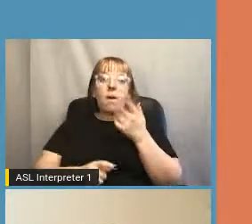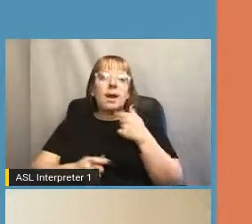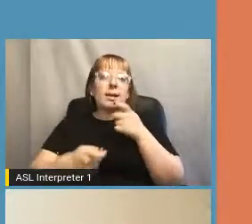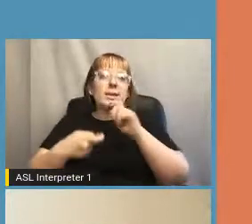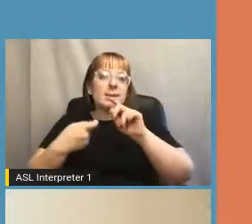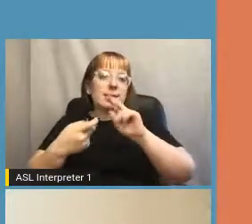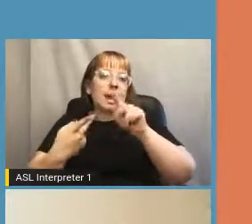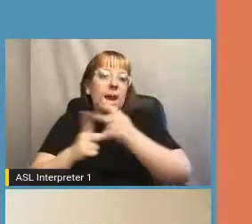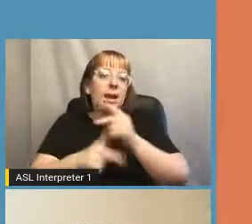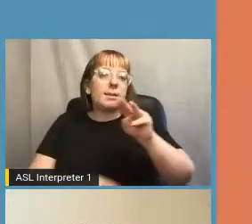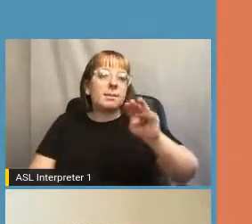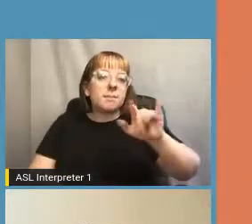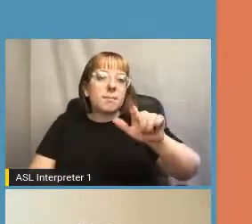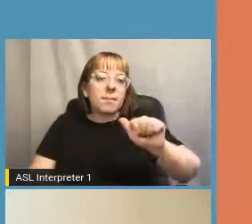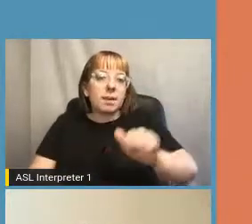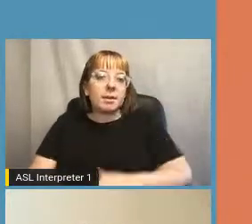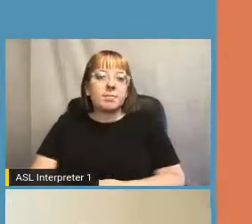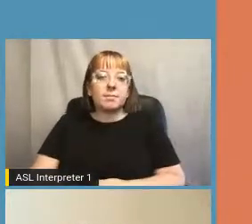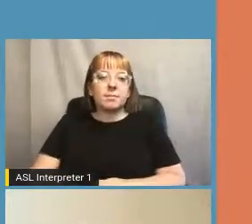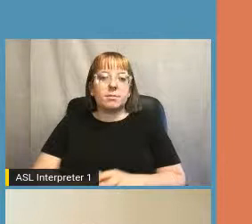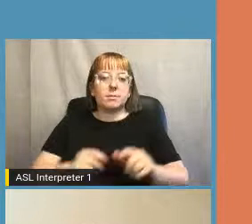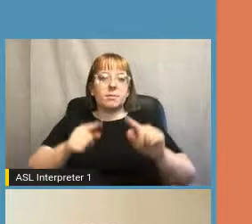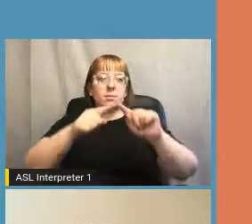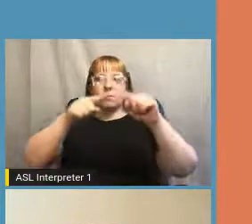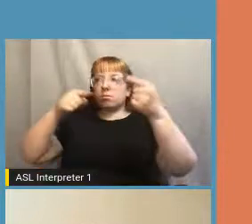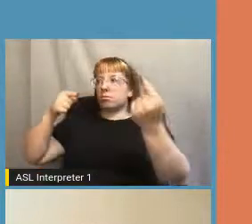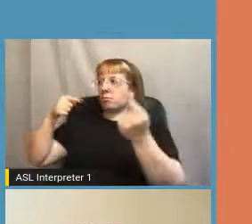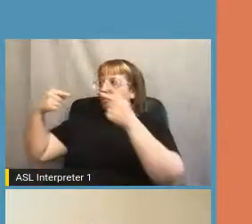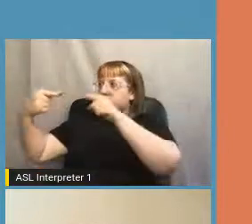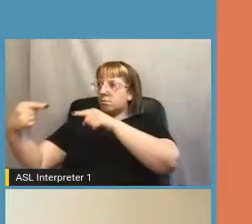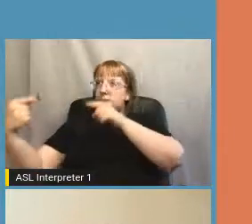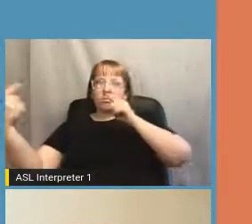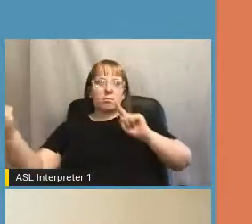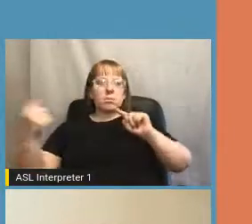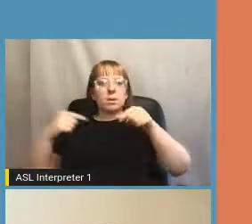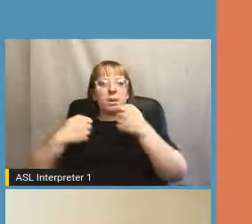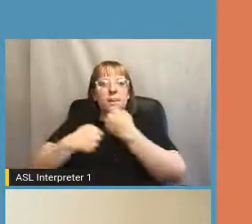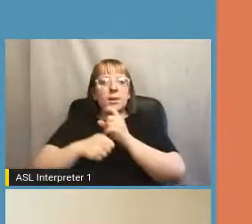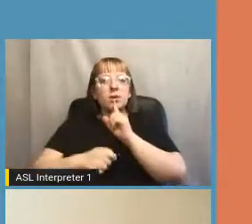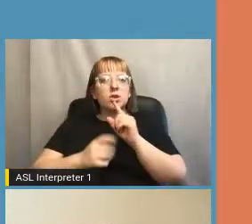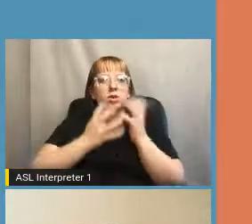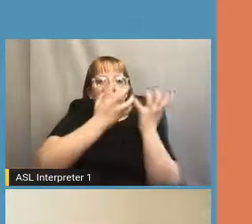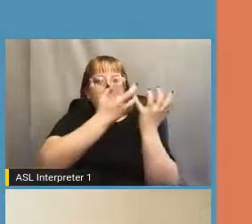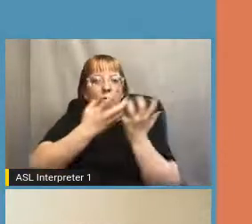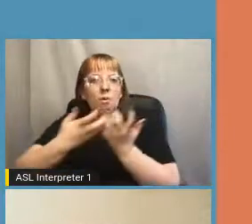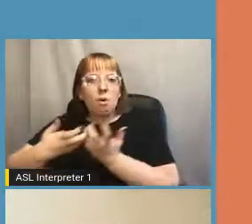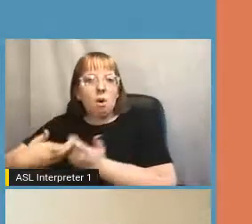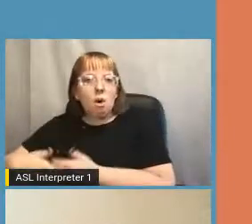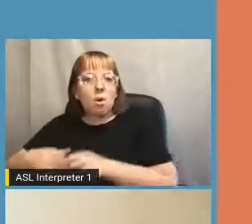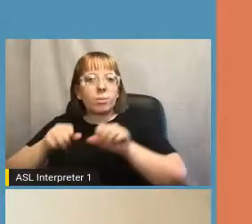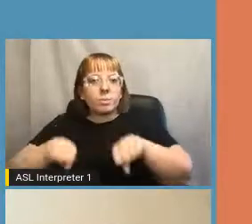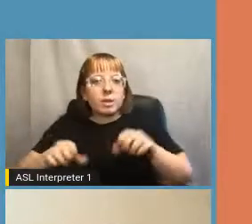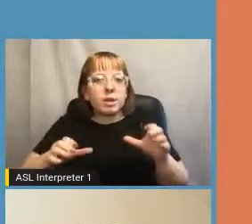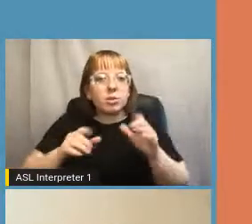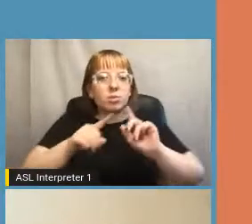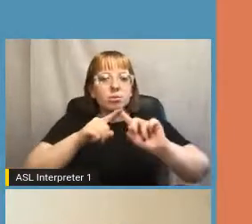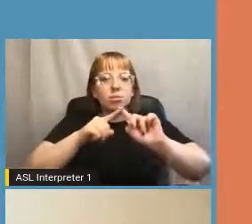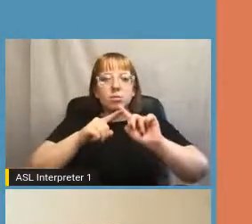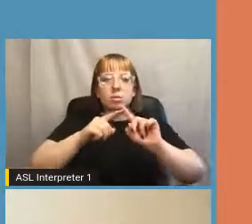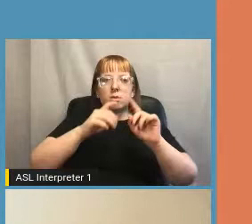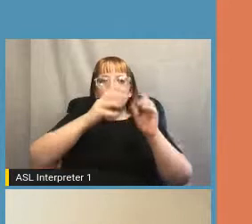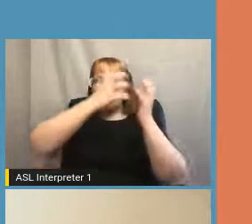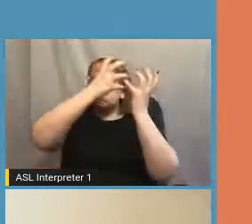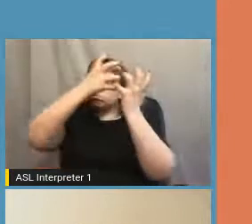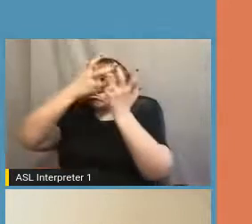where I was thinking about the juxtaposition of different works to make sure that there's a flow in the space, and even a little description of